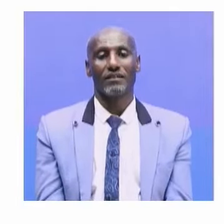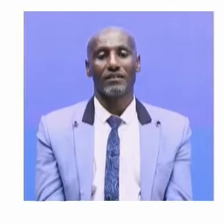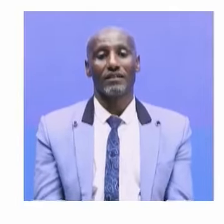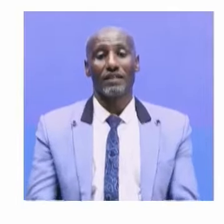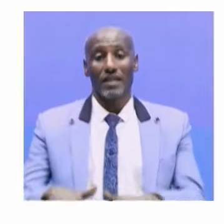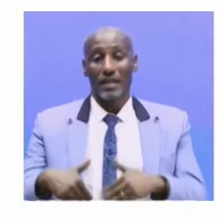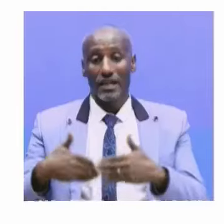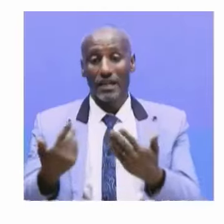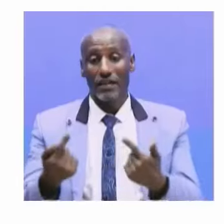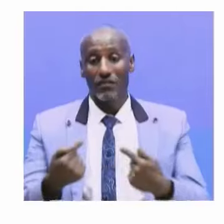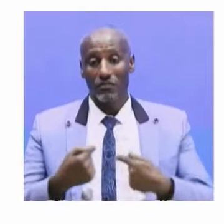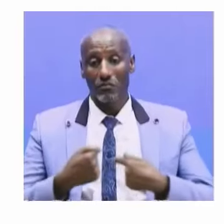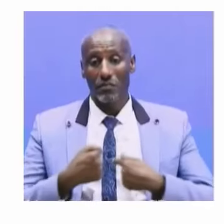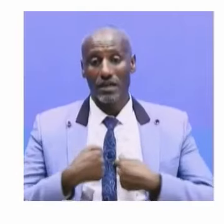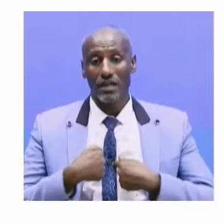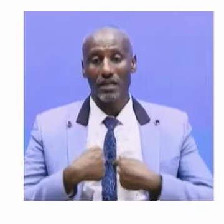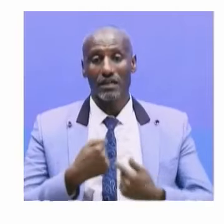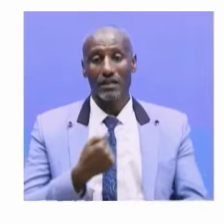give me